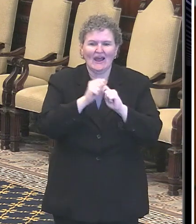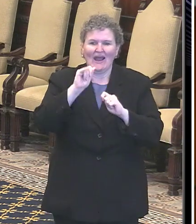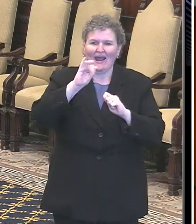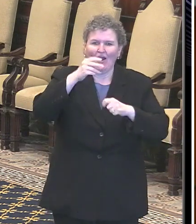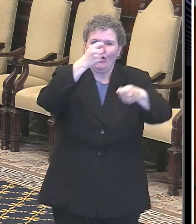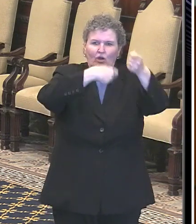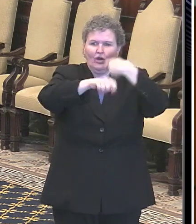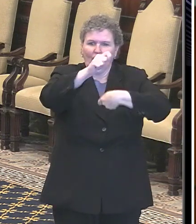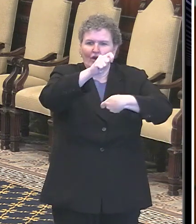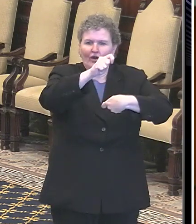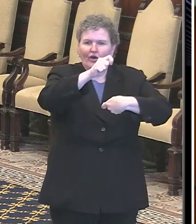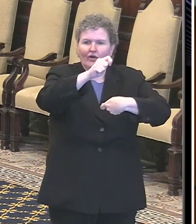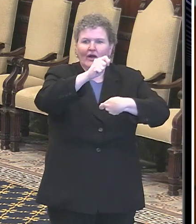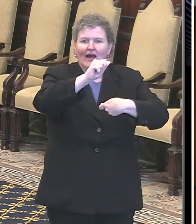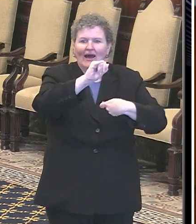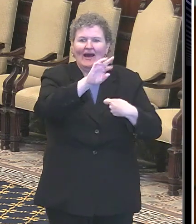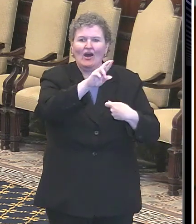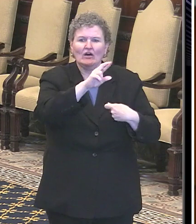much difference.